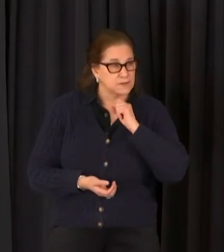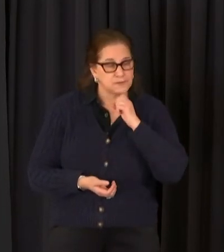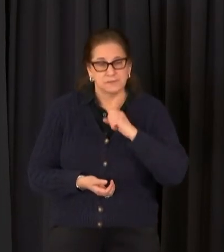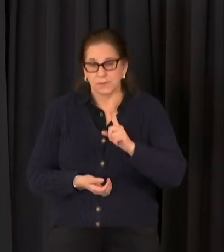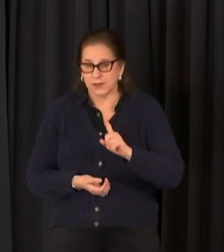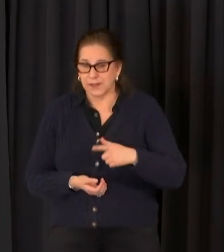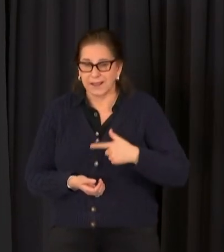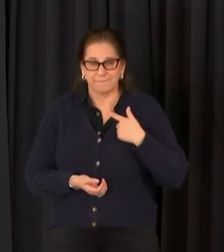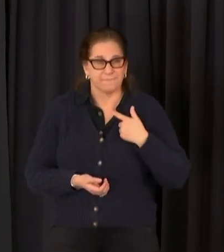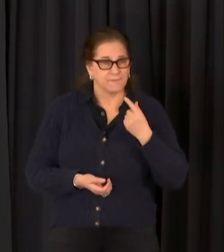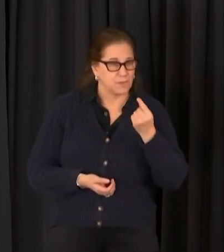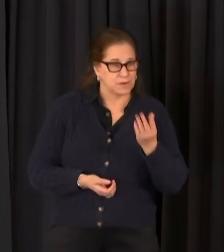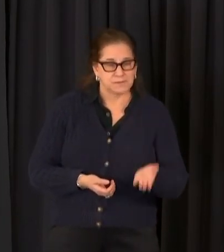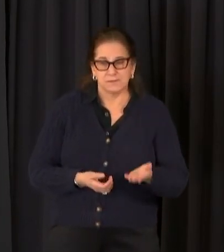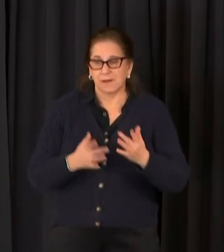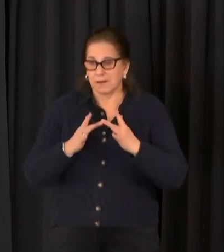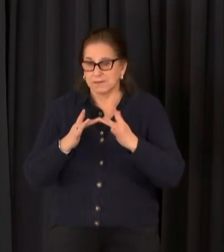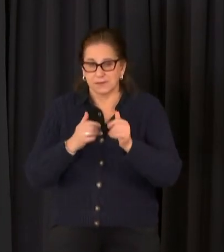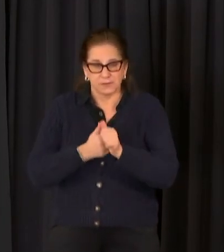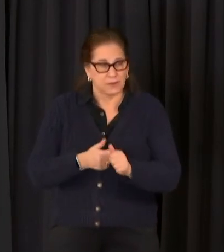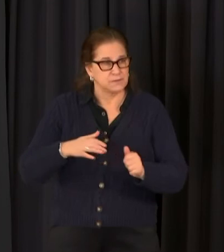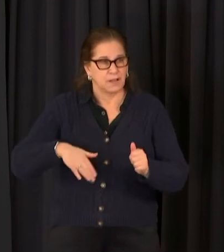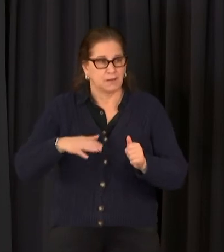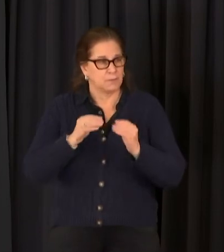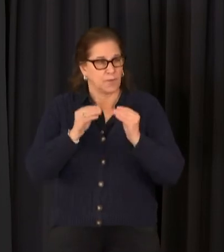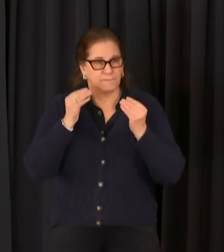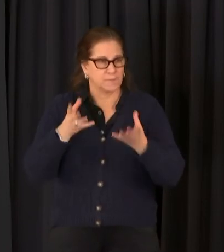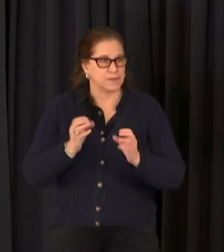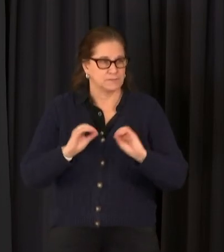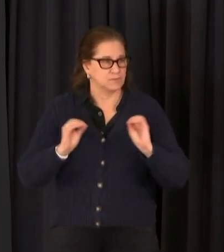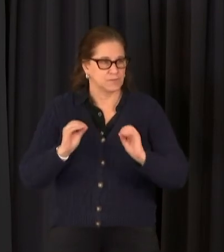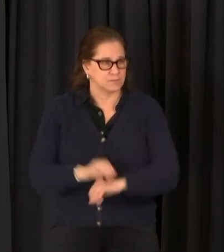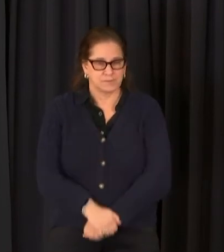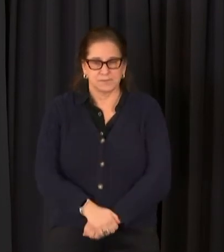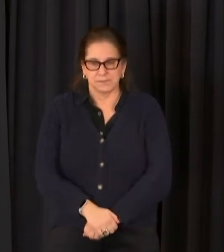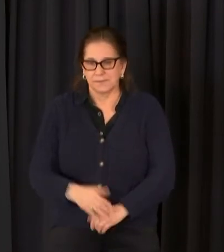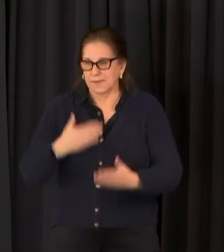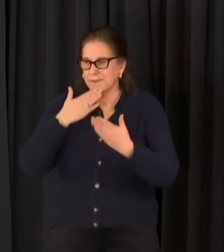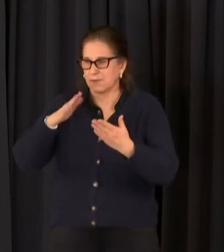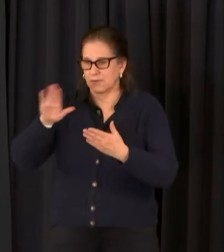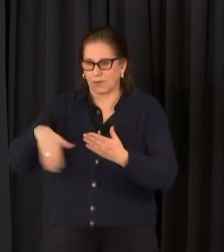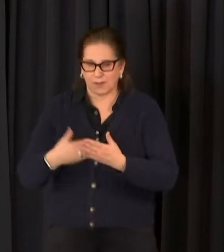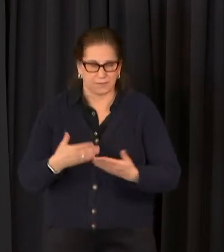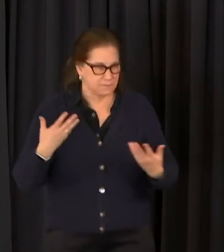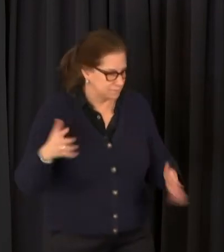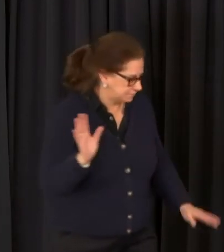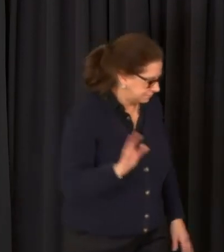about contact tracing or more than that. Thank you, guys. Thank you.